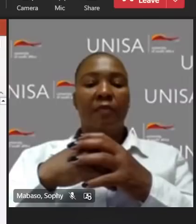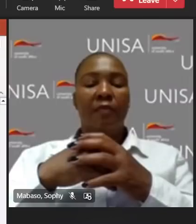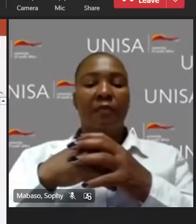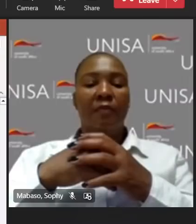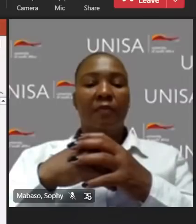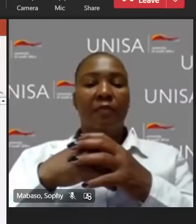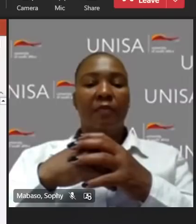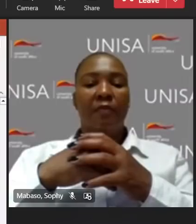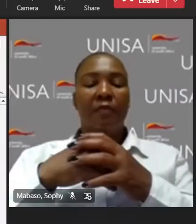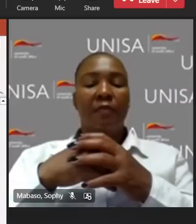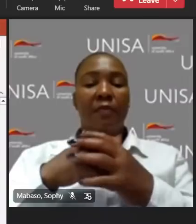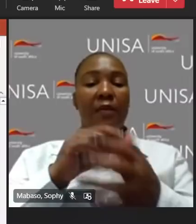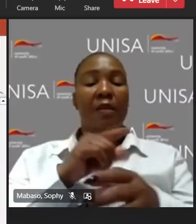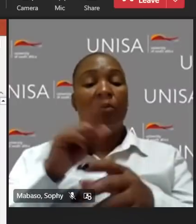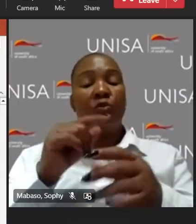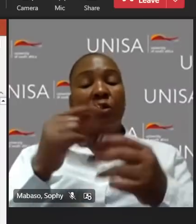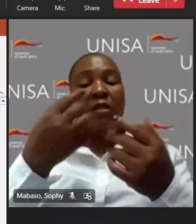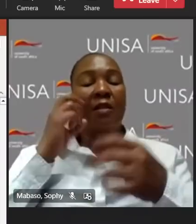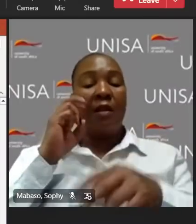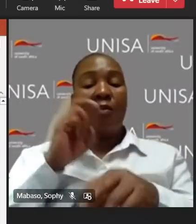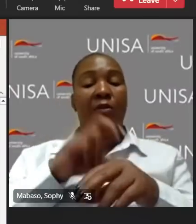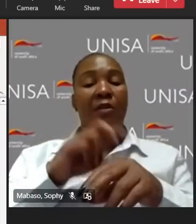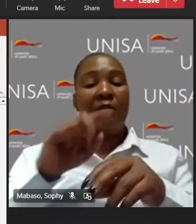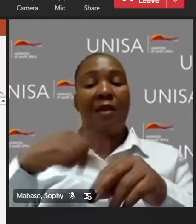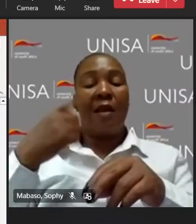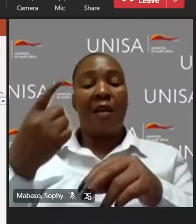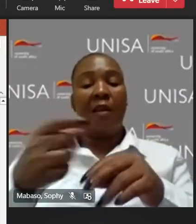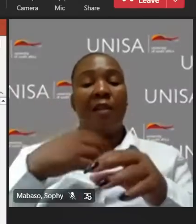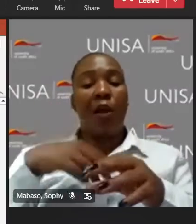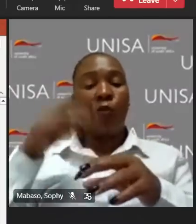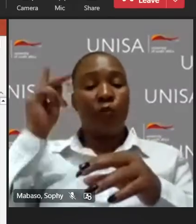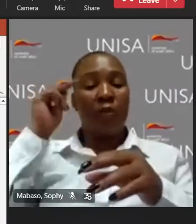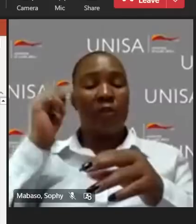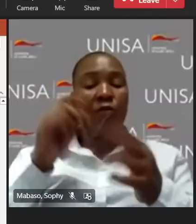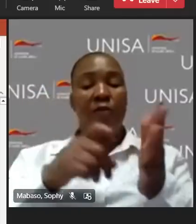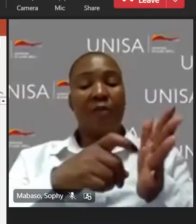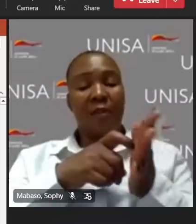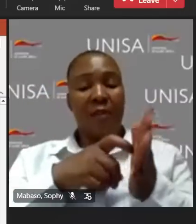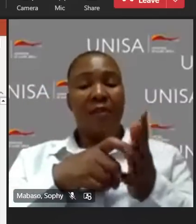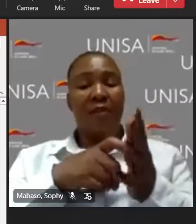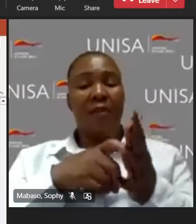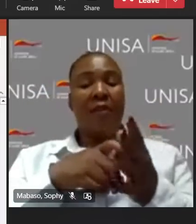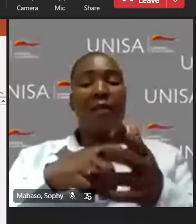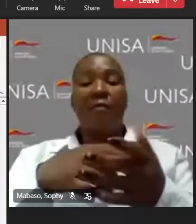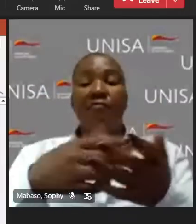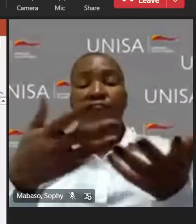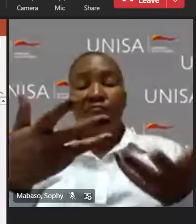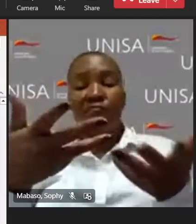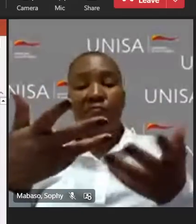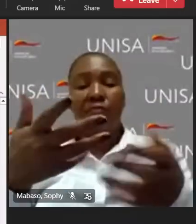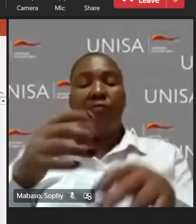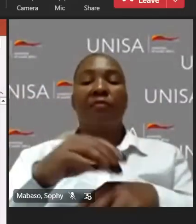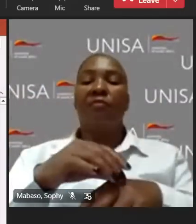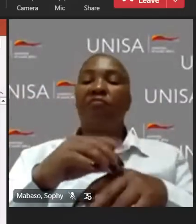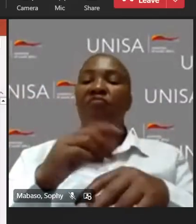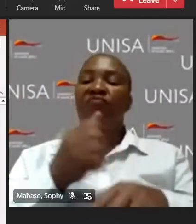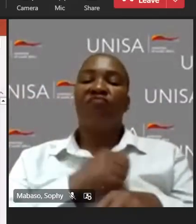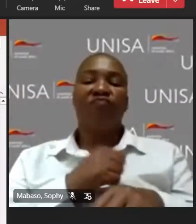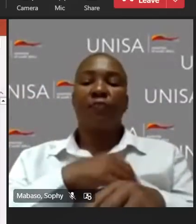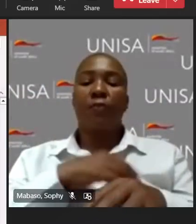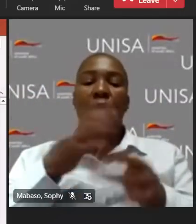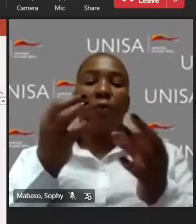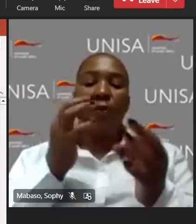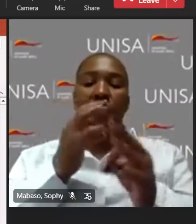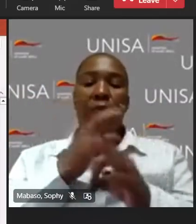and they request for another acknowledgement acceptance, unfortunately, it will be